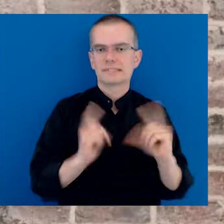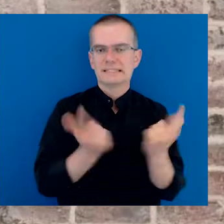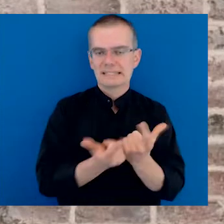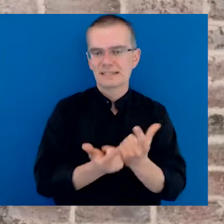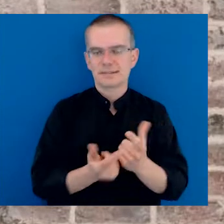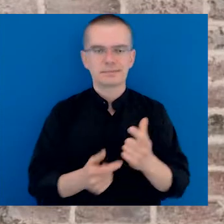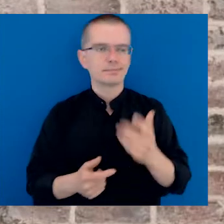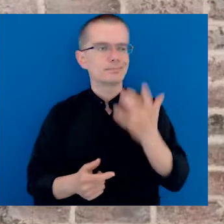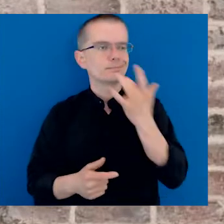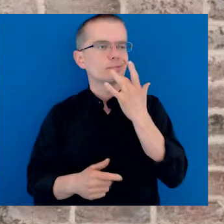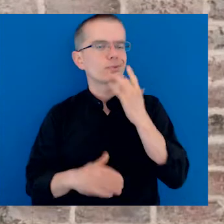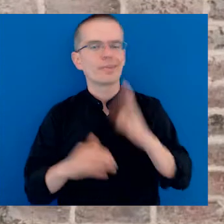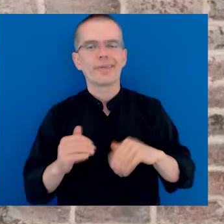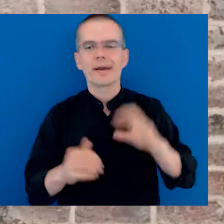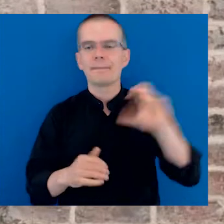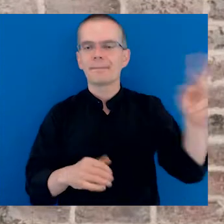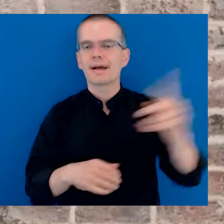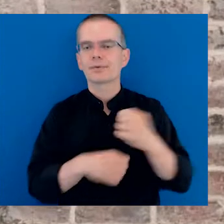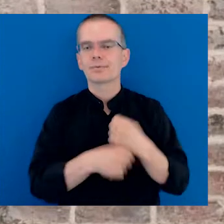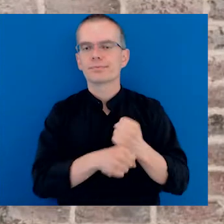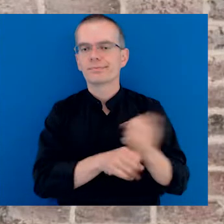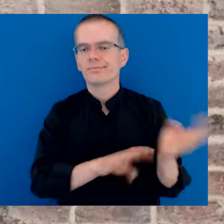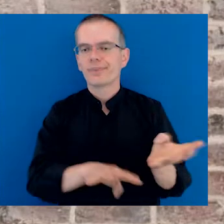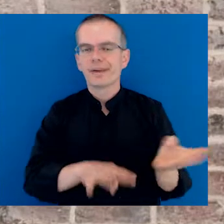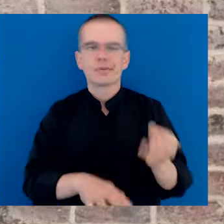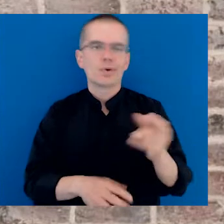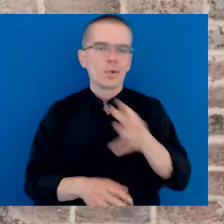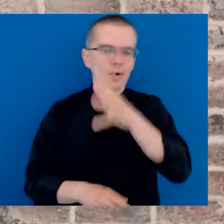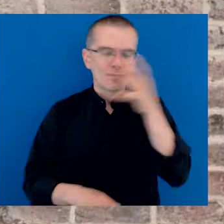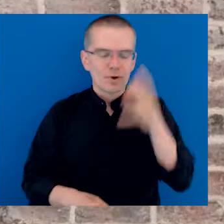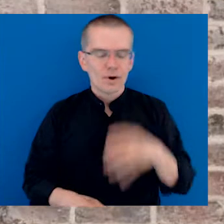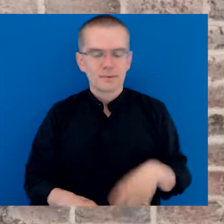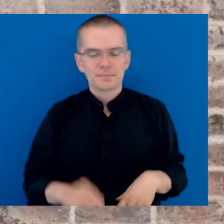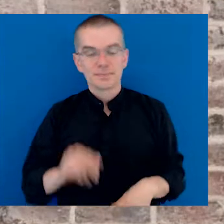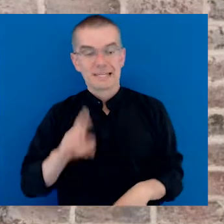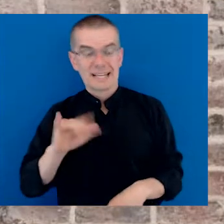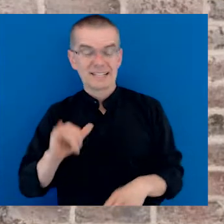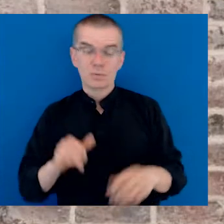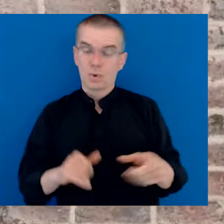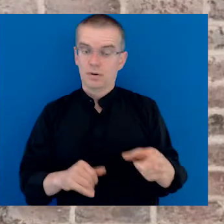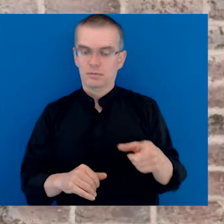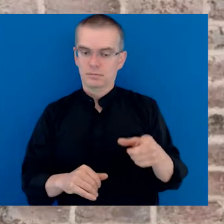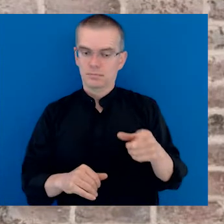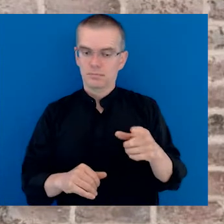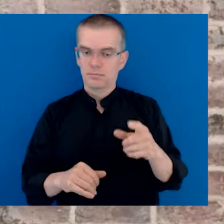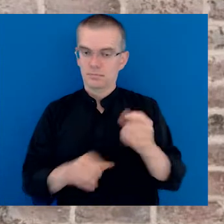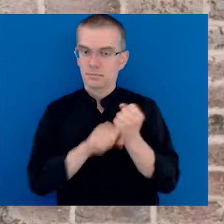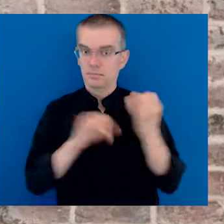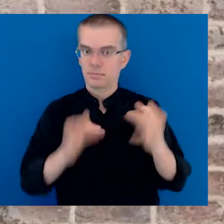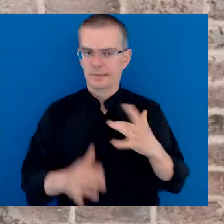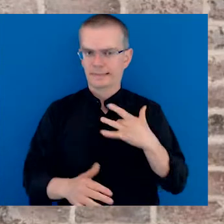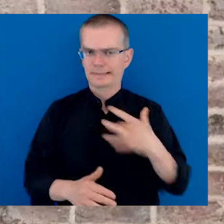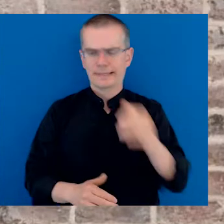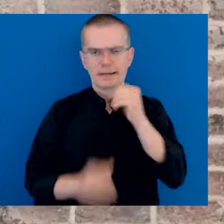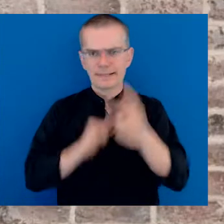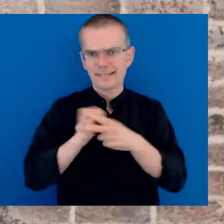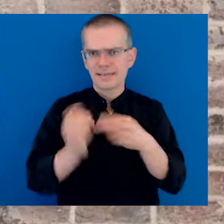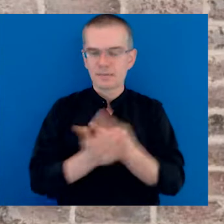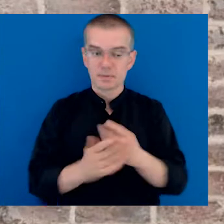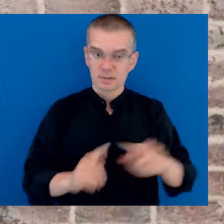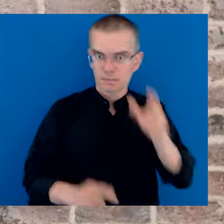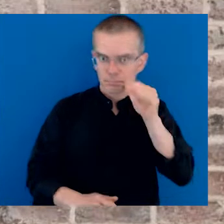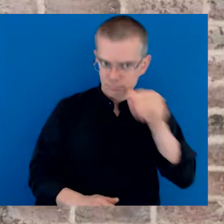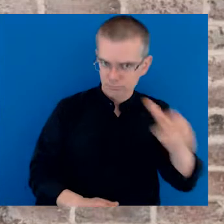the unusual baseball players who actually saved all his money. He bought a farm afterwards.